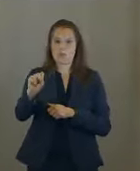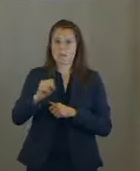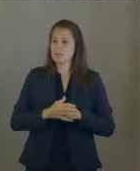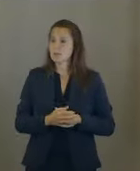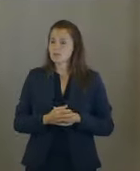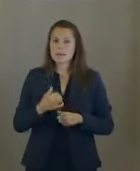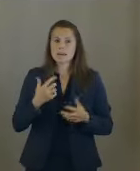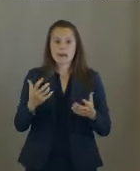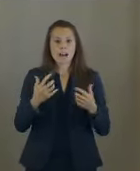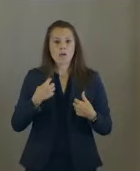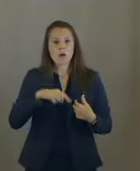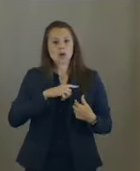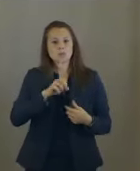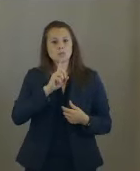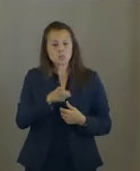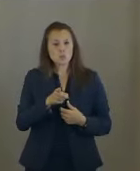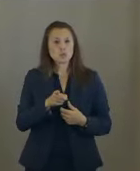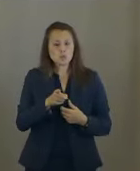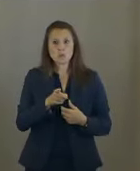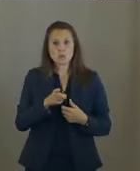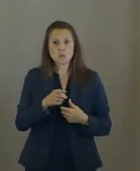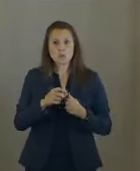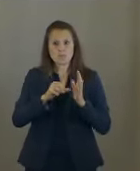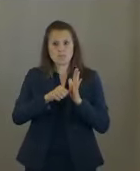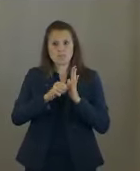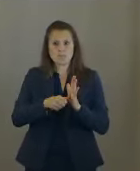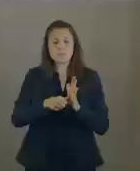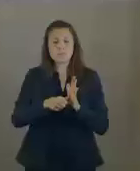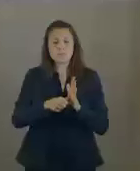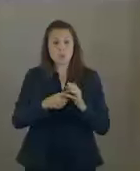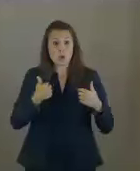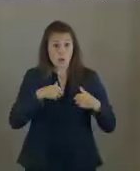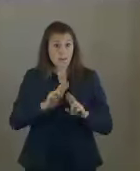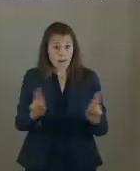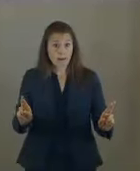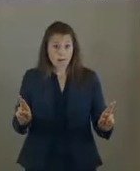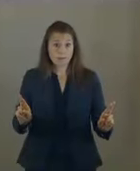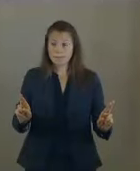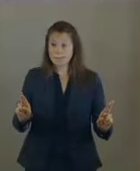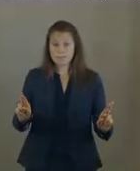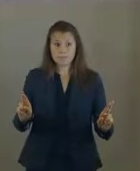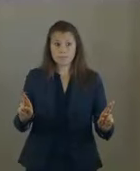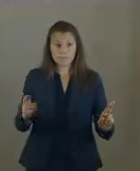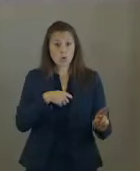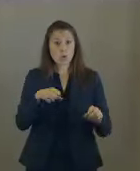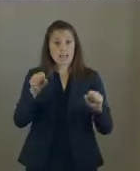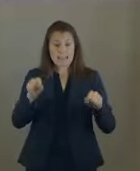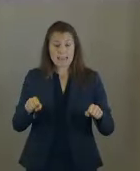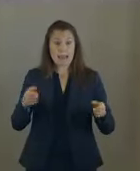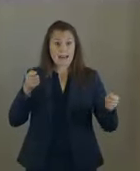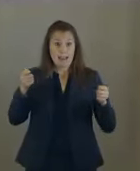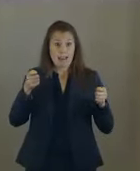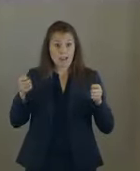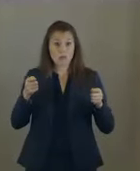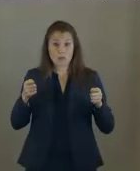certain to make certain that we are prepared for this and that we are able to deal